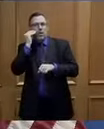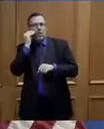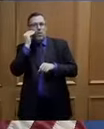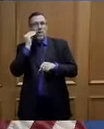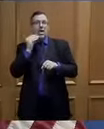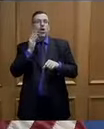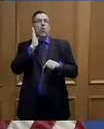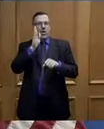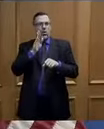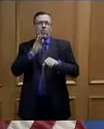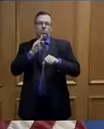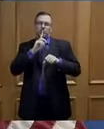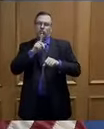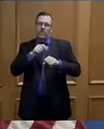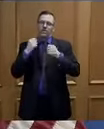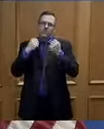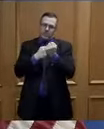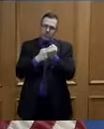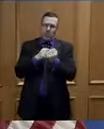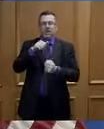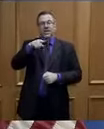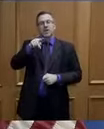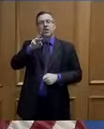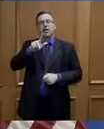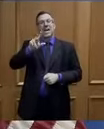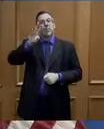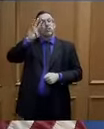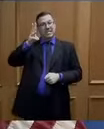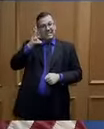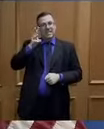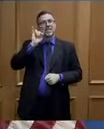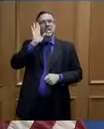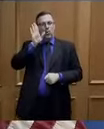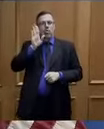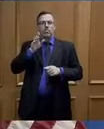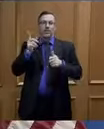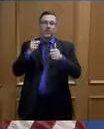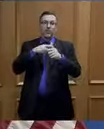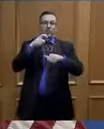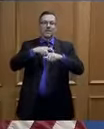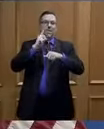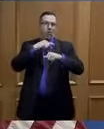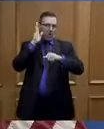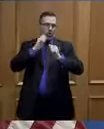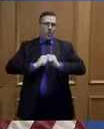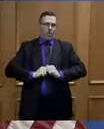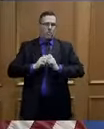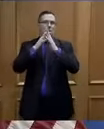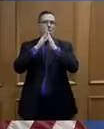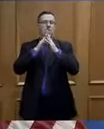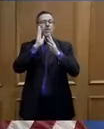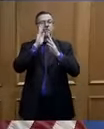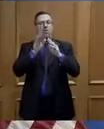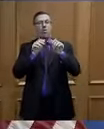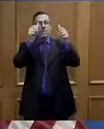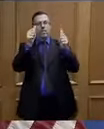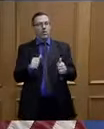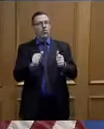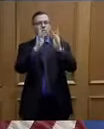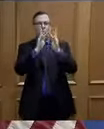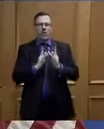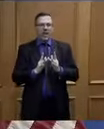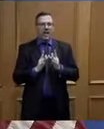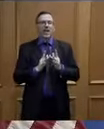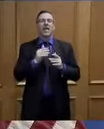that we're actively working on. So April 6th is going to be a launch date for a number of those resources. We have all of them posted online on our website, a special